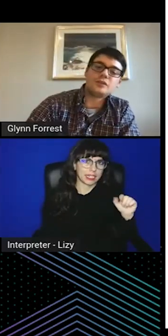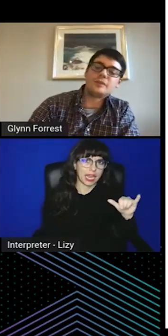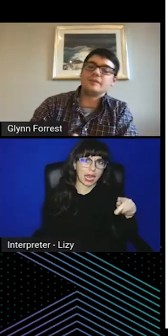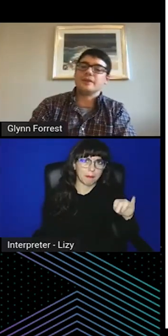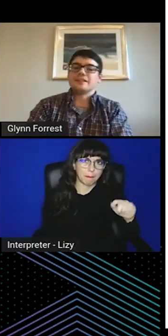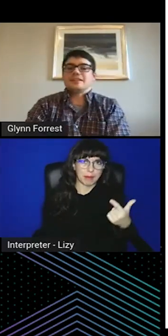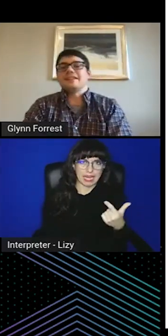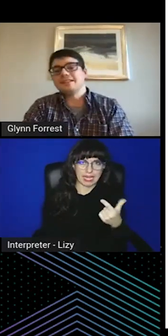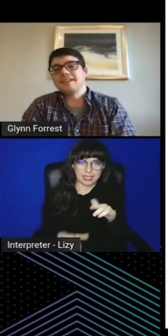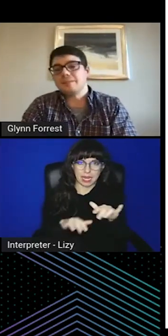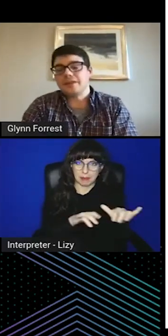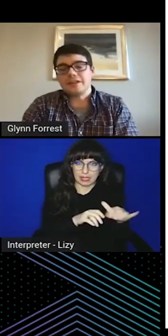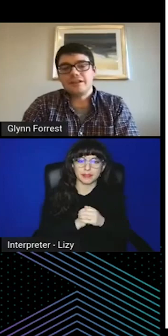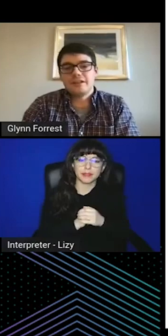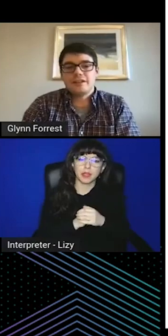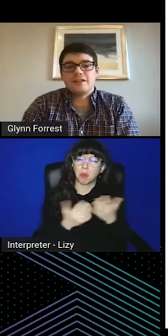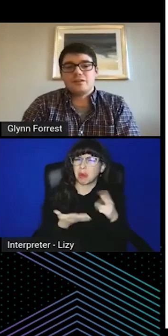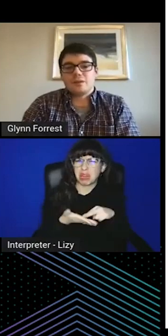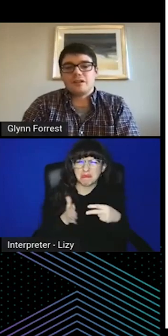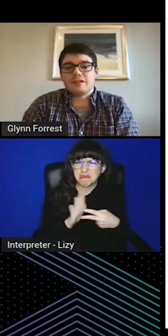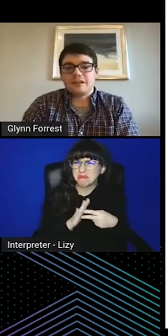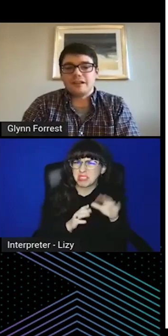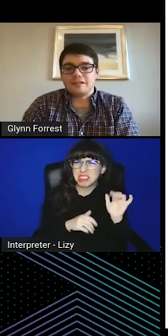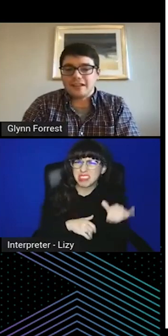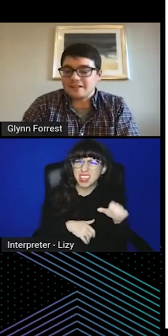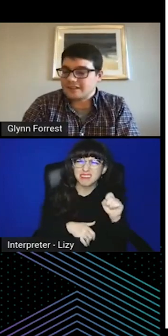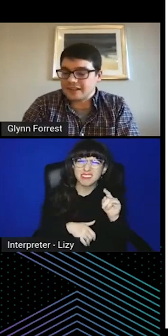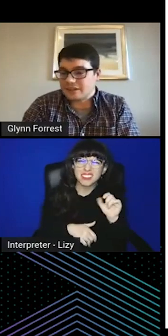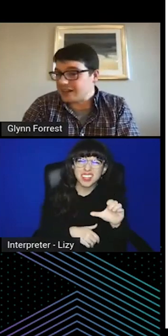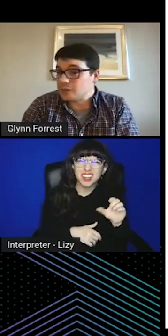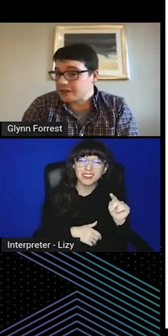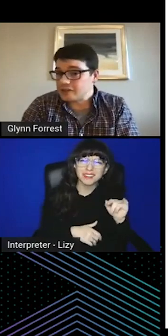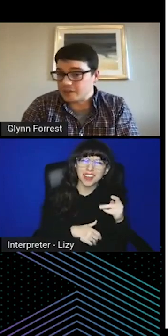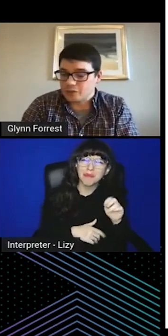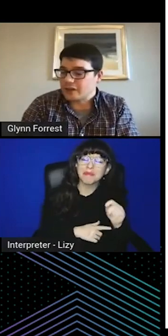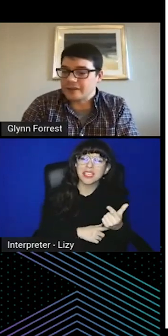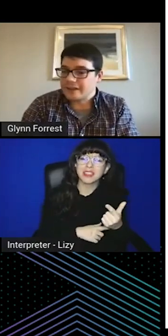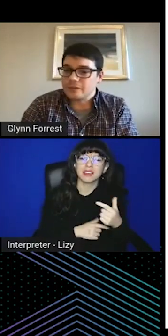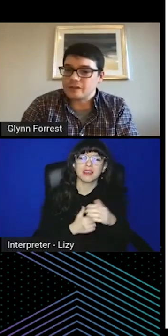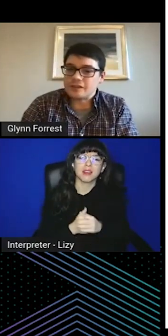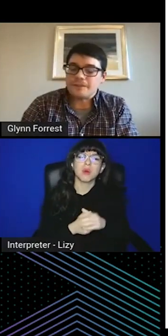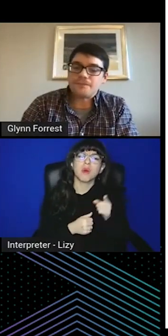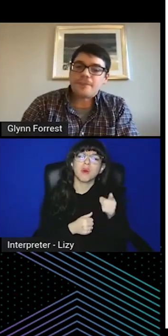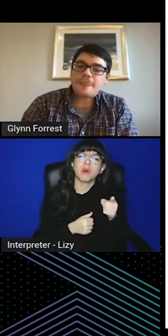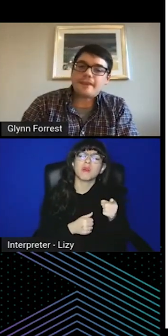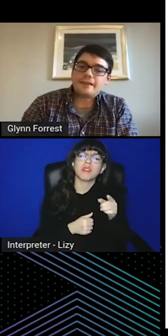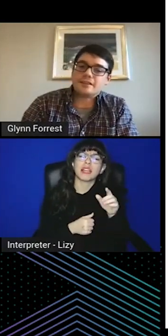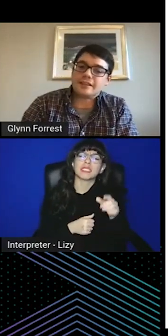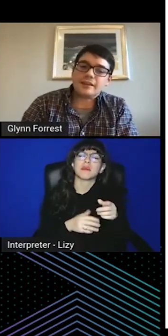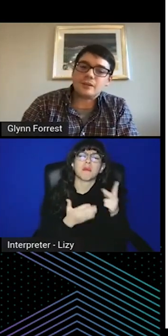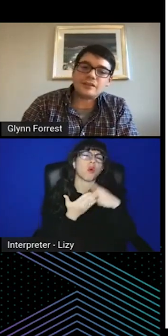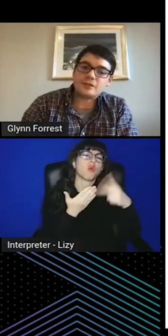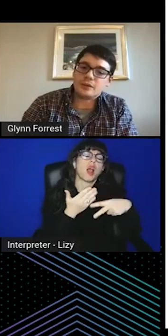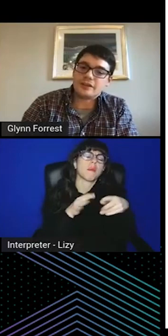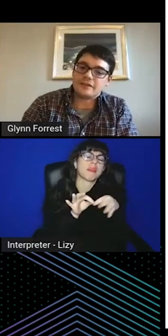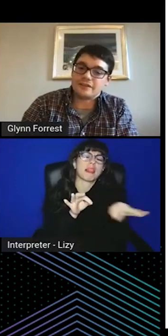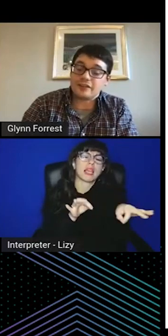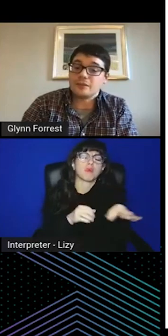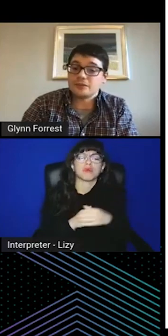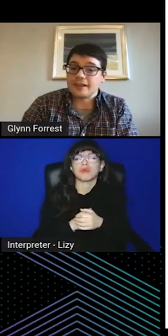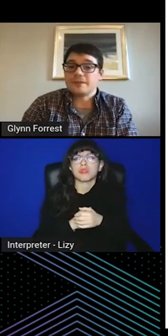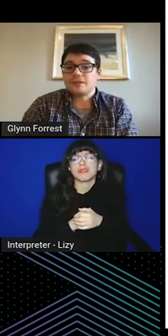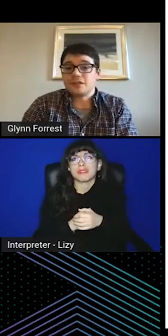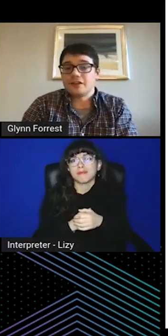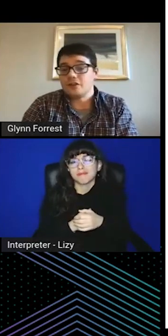So what do I mean by static typing? Well, a statically typed language, a programming language, is a language where